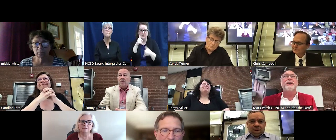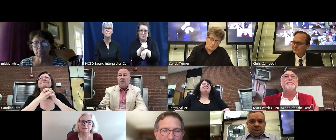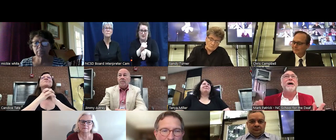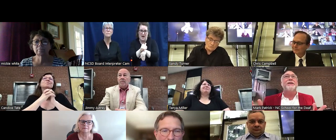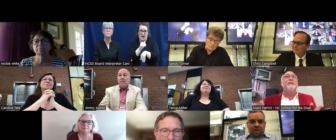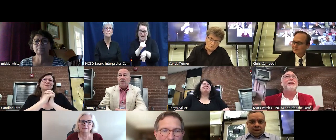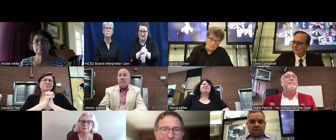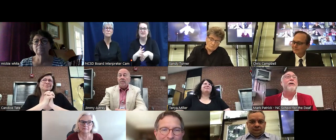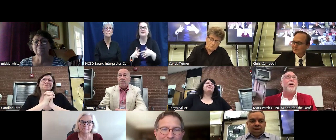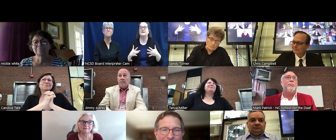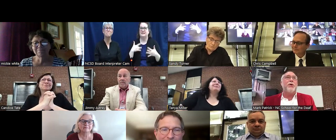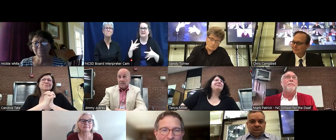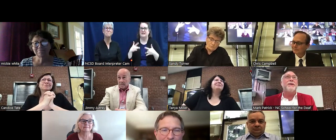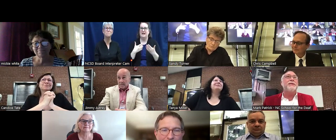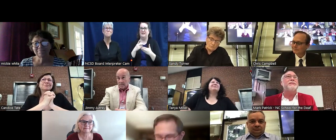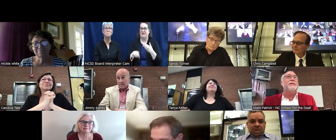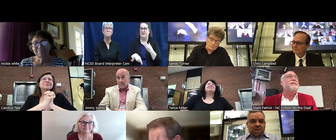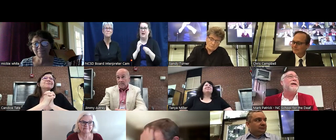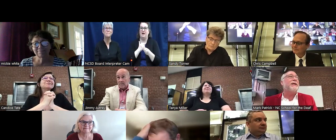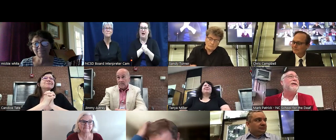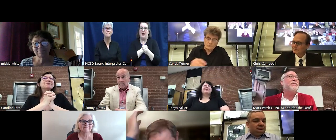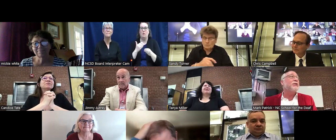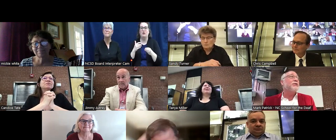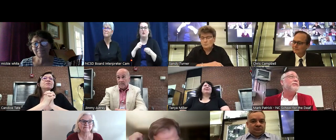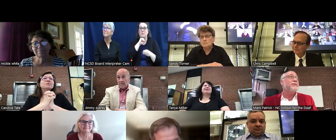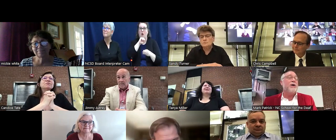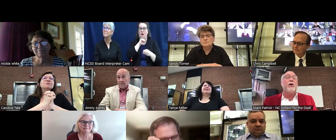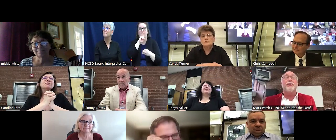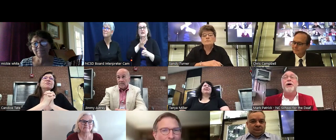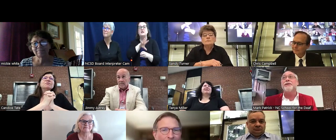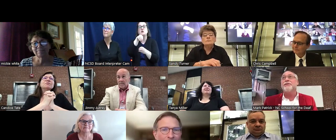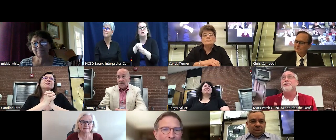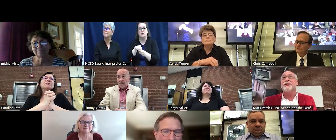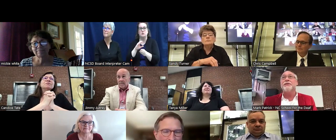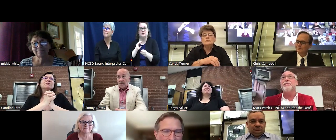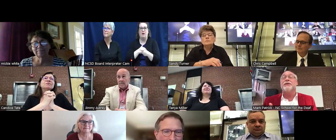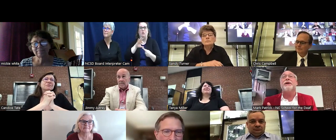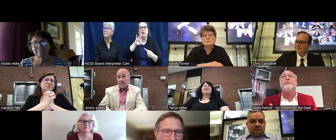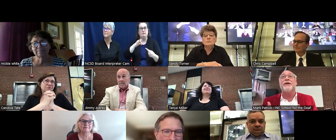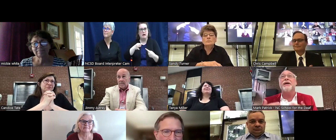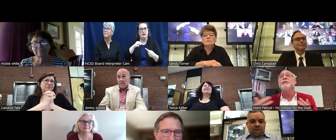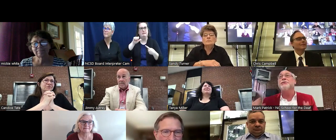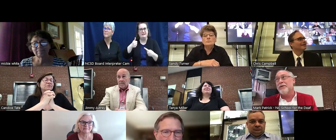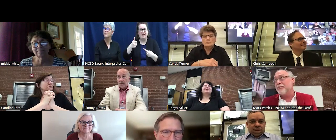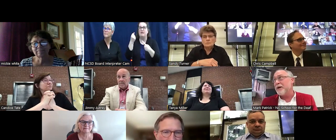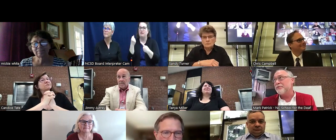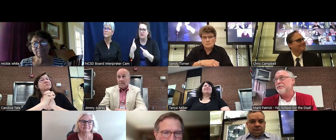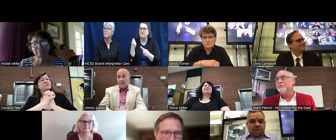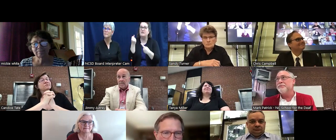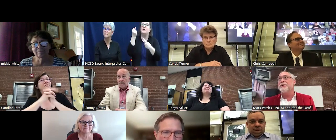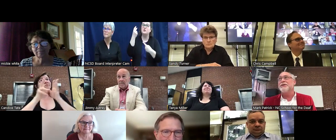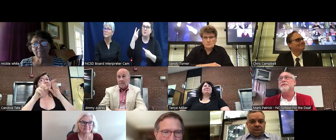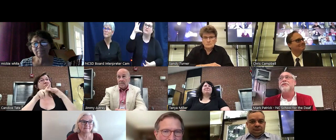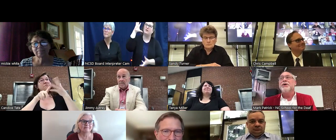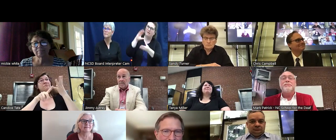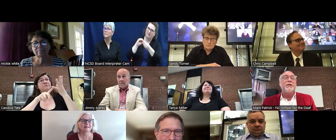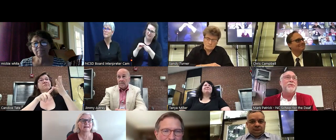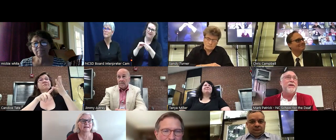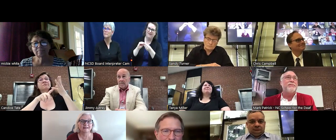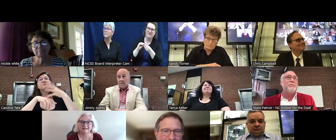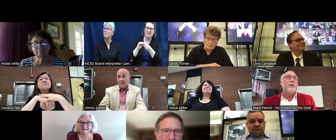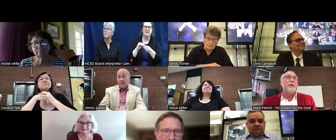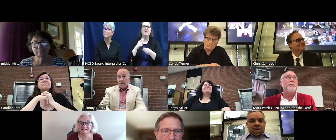The exciting thing about our prom is that it includes our 9th, 10th, 11th, and 12th graders